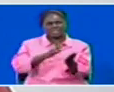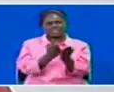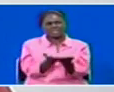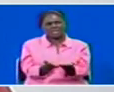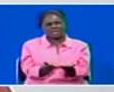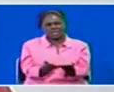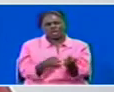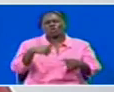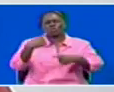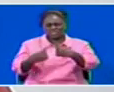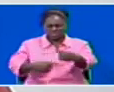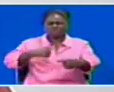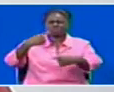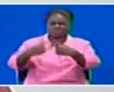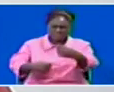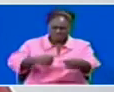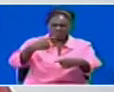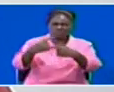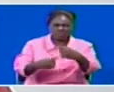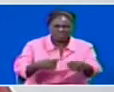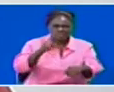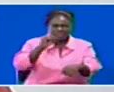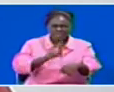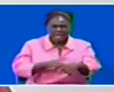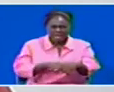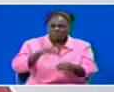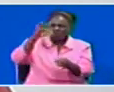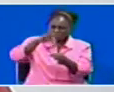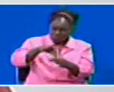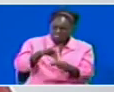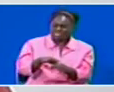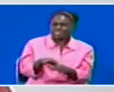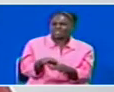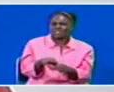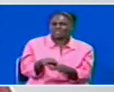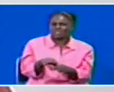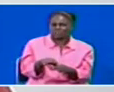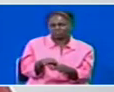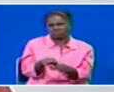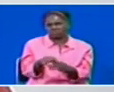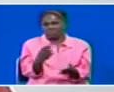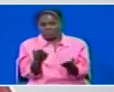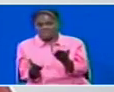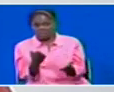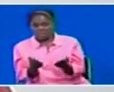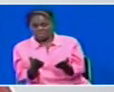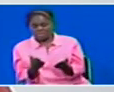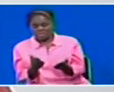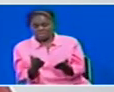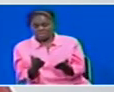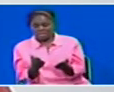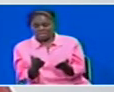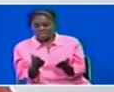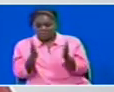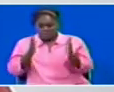is a continuous process. Even during the day of voting, God forbid, certain Kenyans in